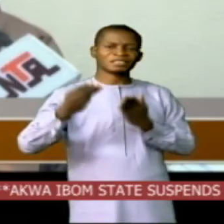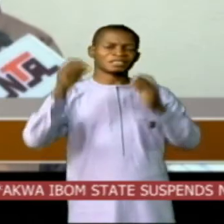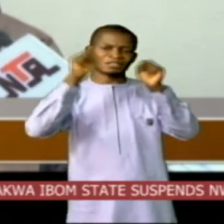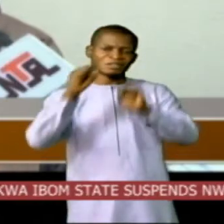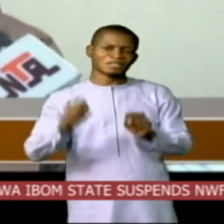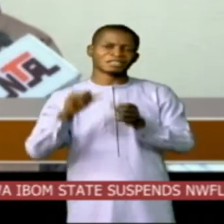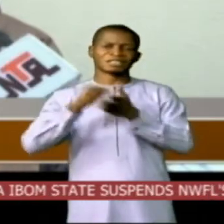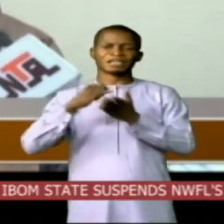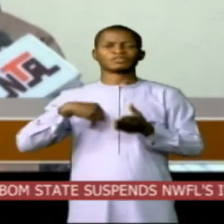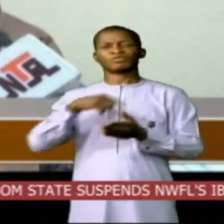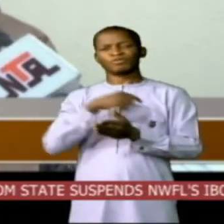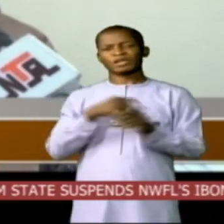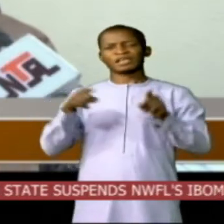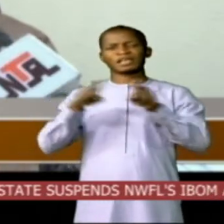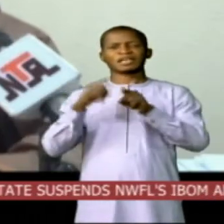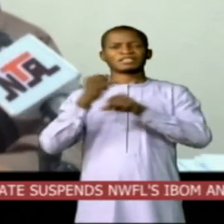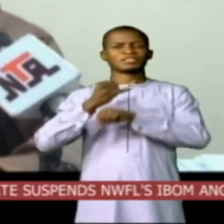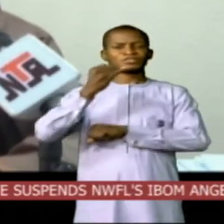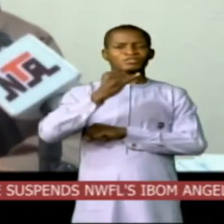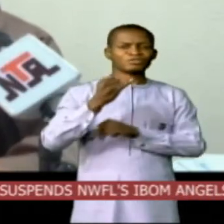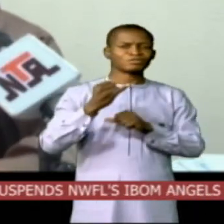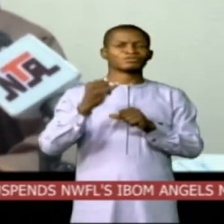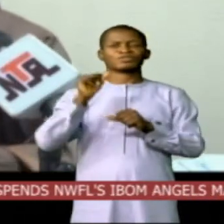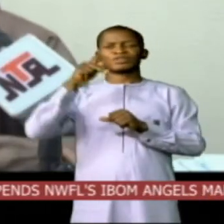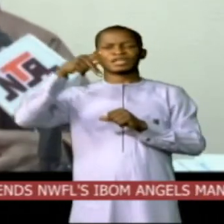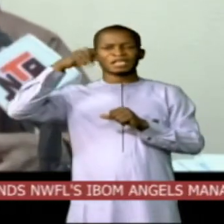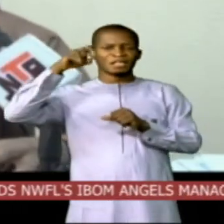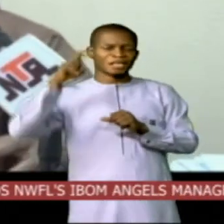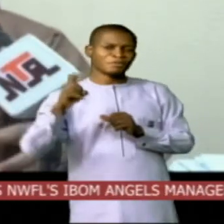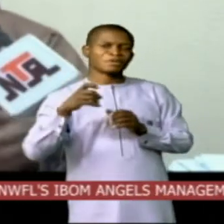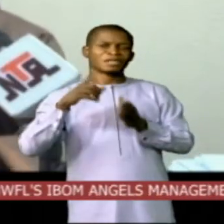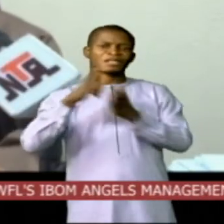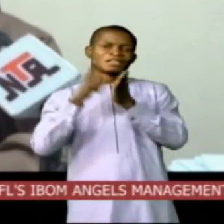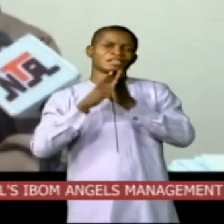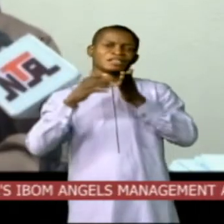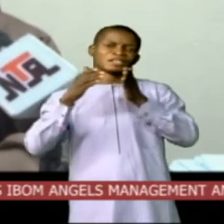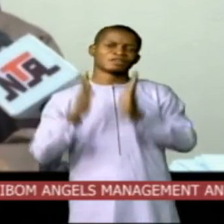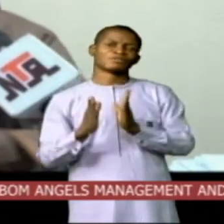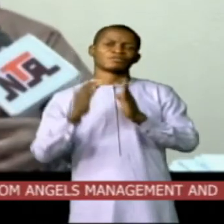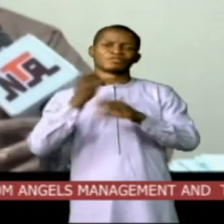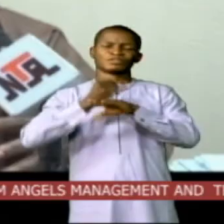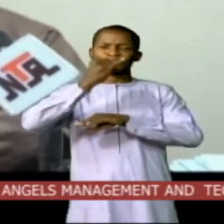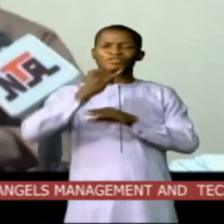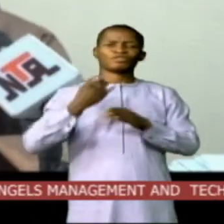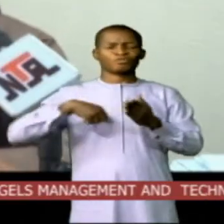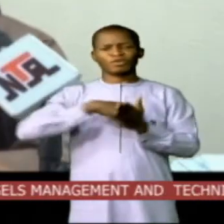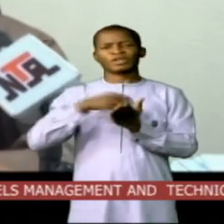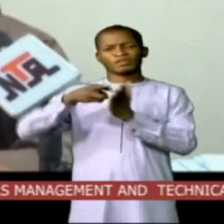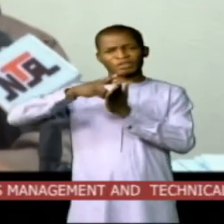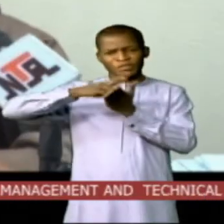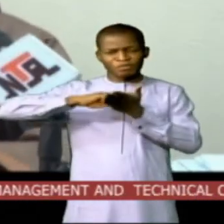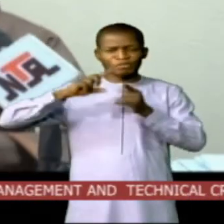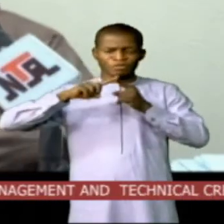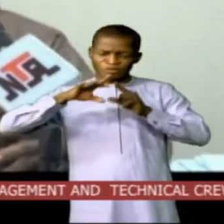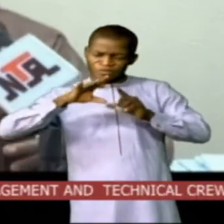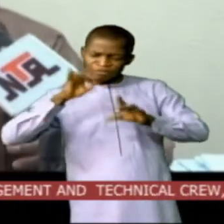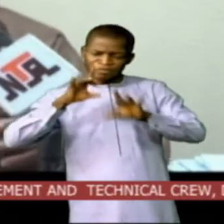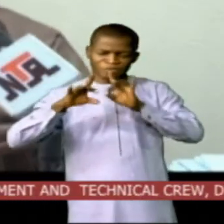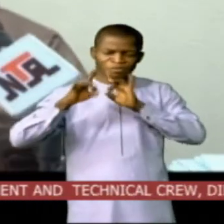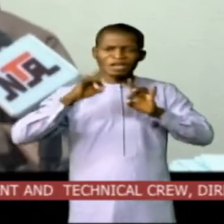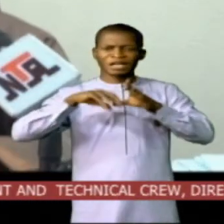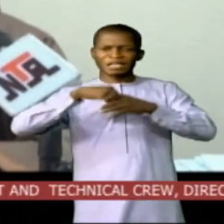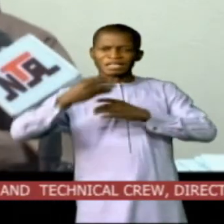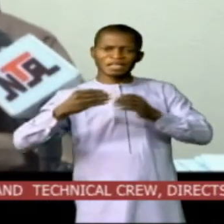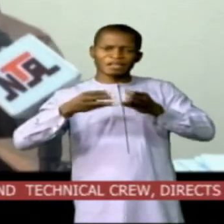we as the Institute, as the Apex Legal Institute, we are currently reviewing them to identify gaps in them with a view